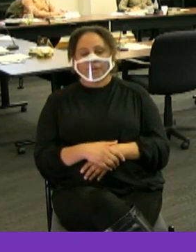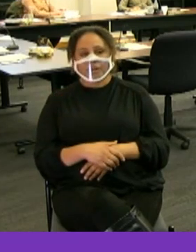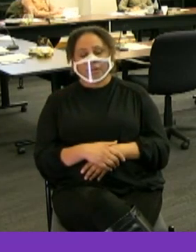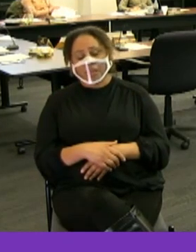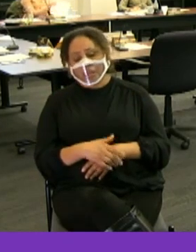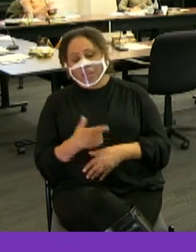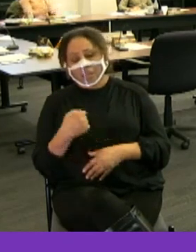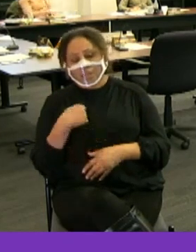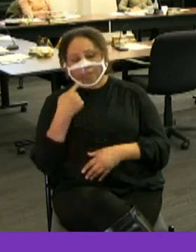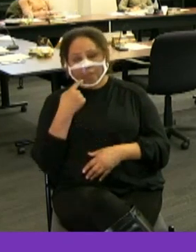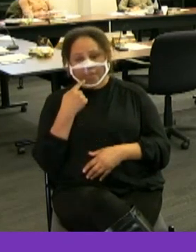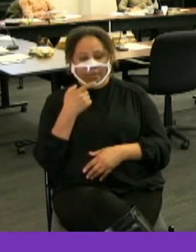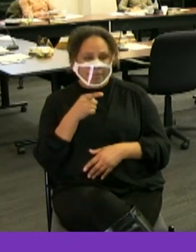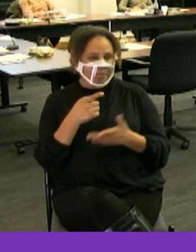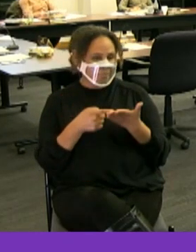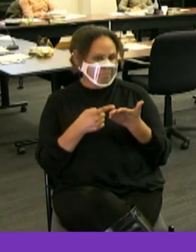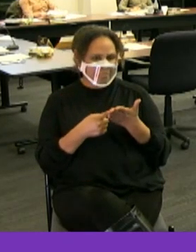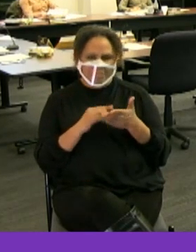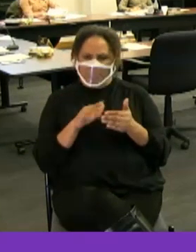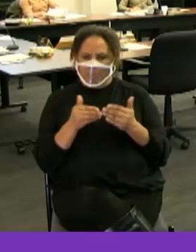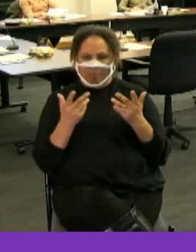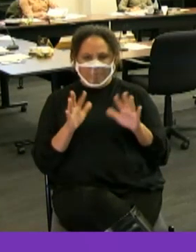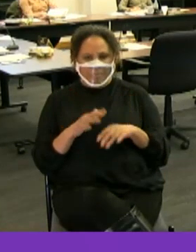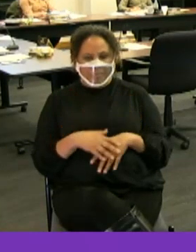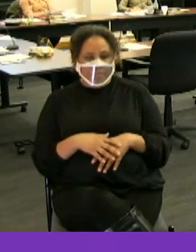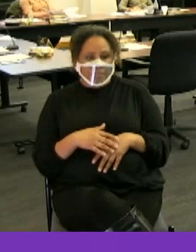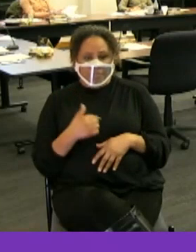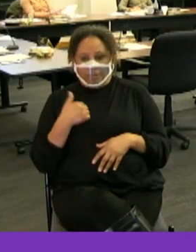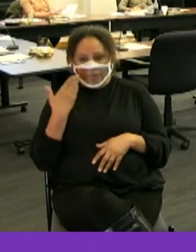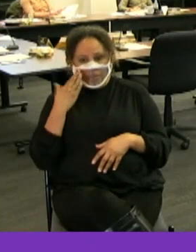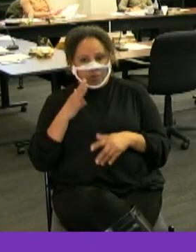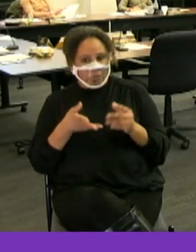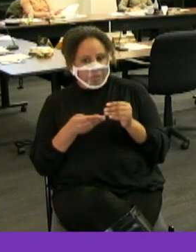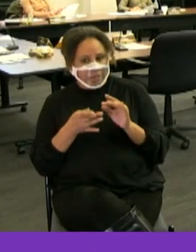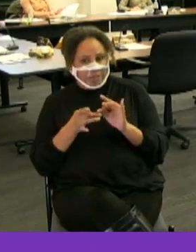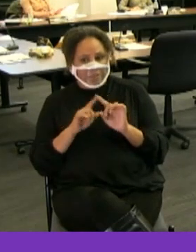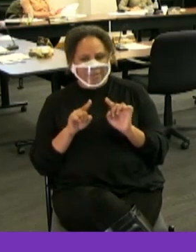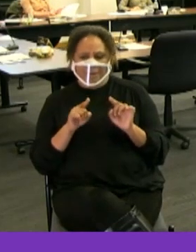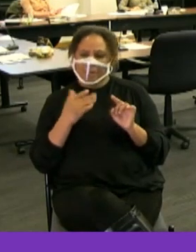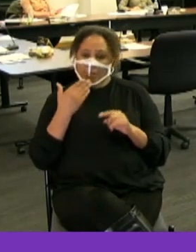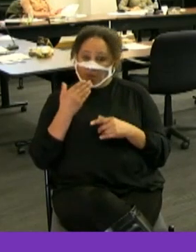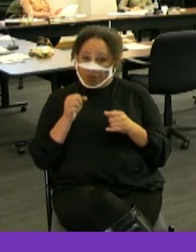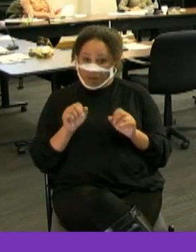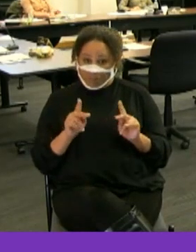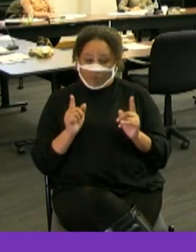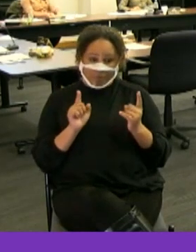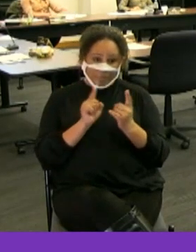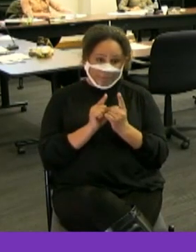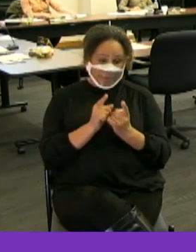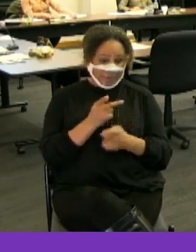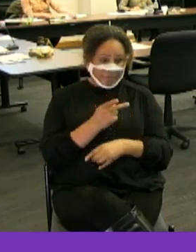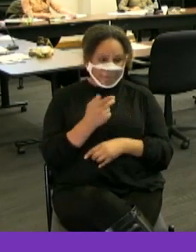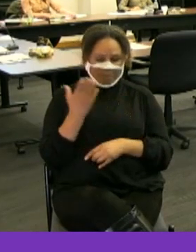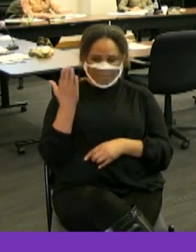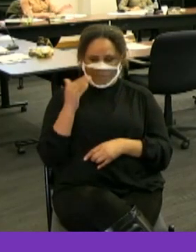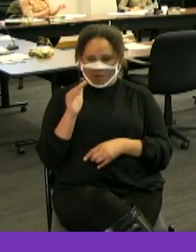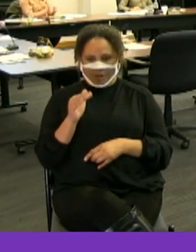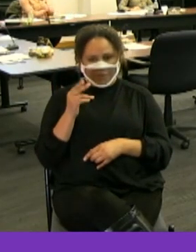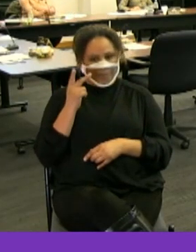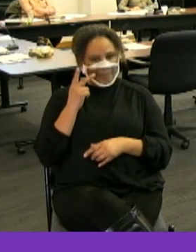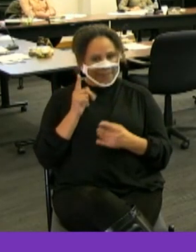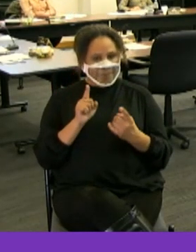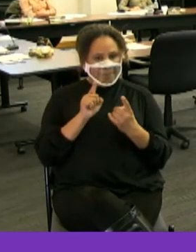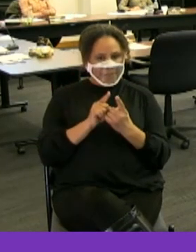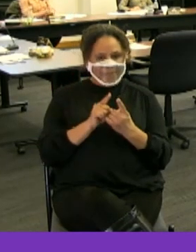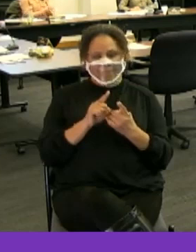yeah, I was gonna say they covered it all, so I don't know how much more to say, but it was a very good opportunity meeting them. I've never met them before, you know,